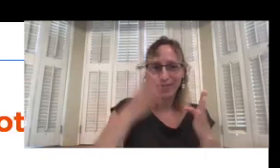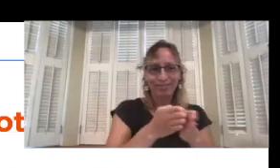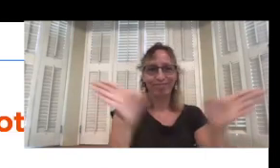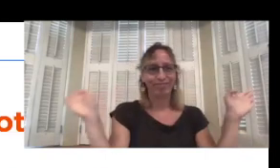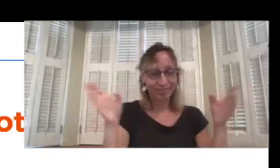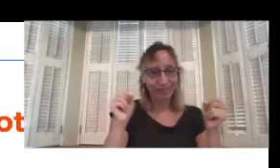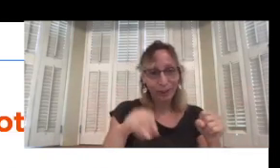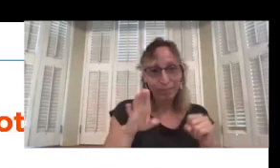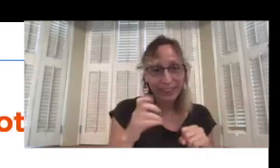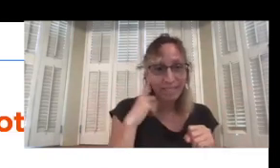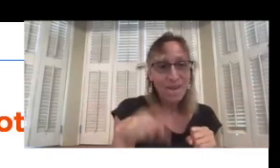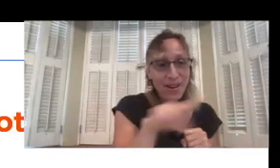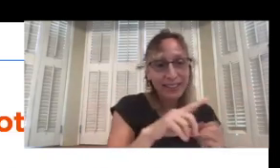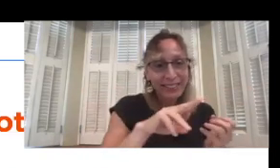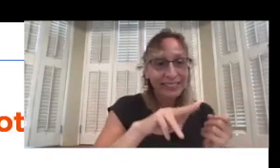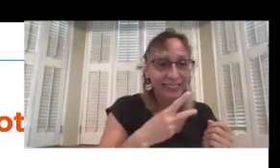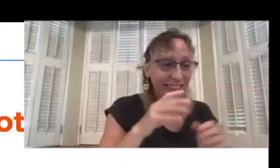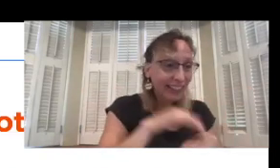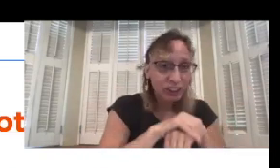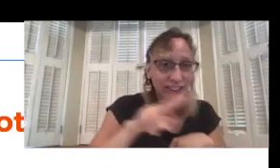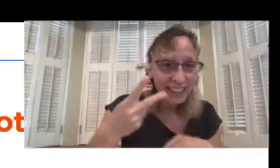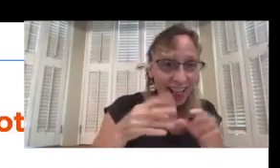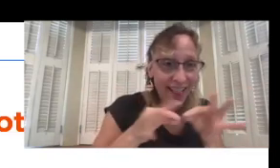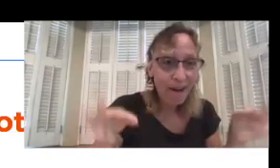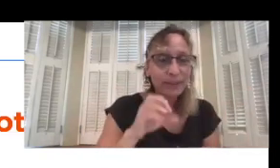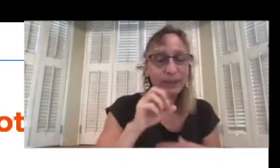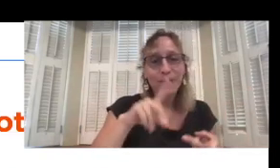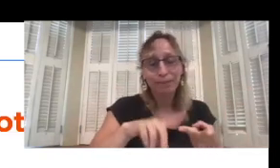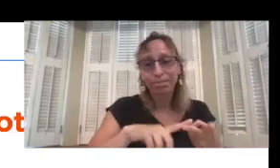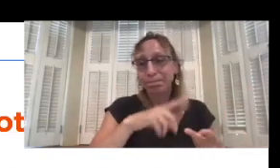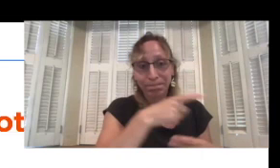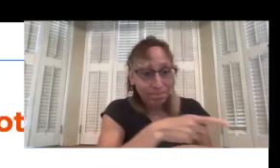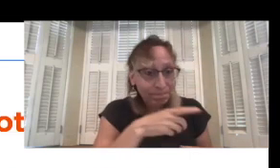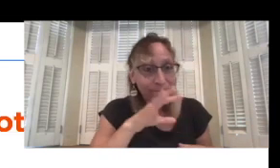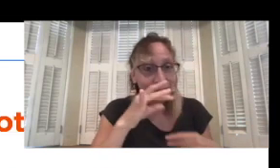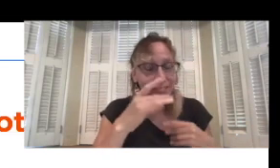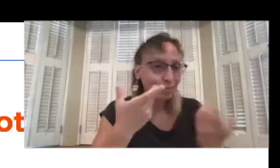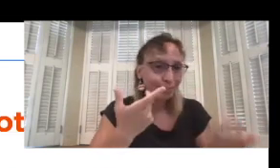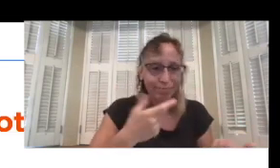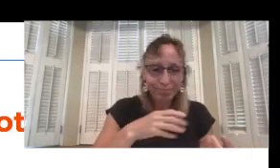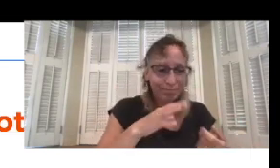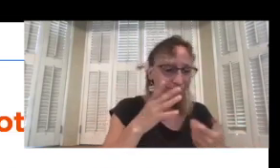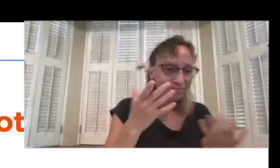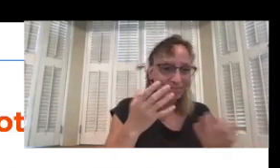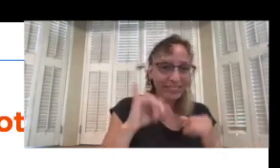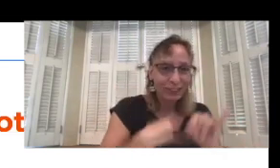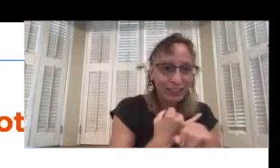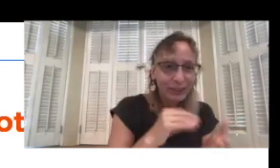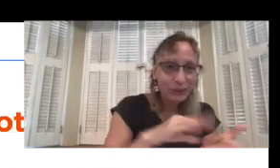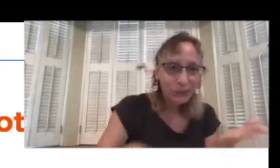Universally designed instruction helps all students, especially students who have English as a second